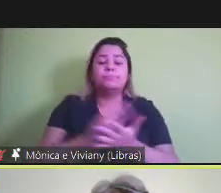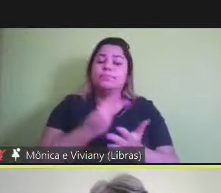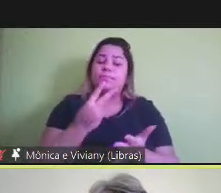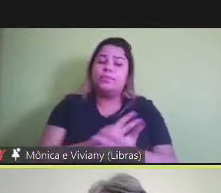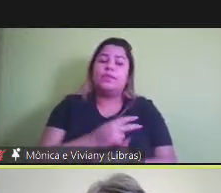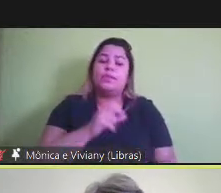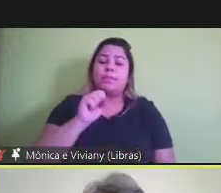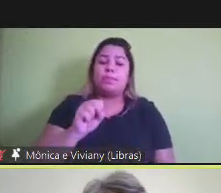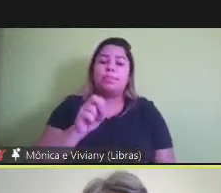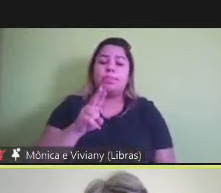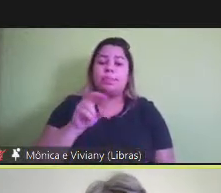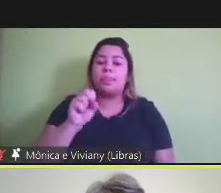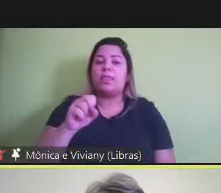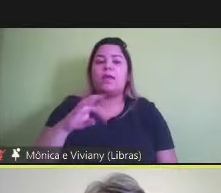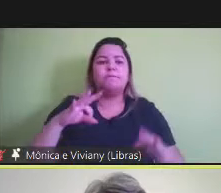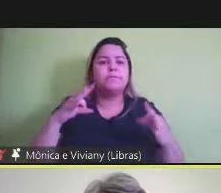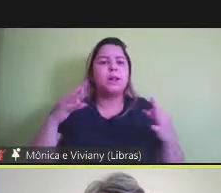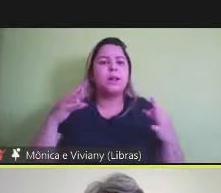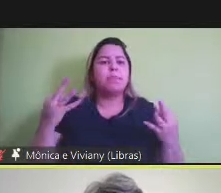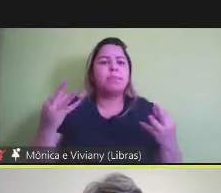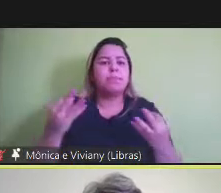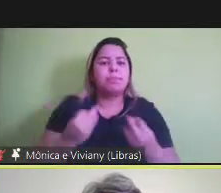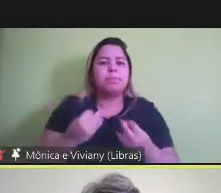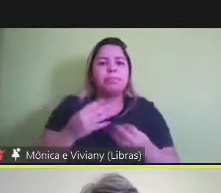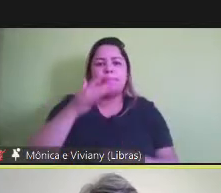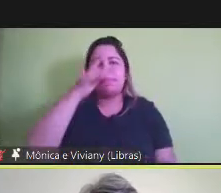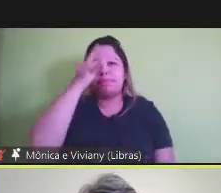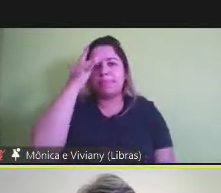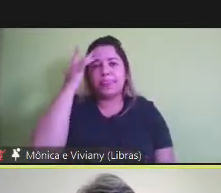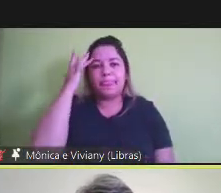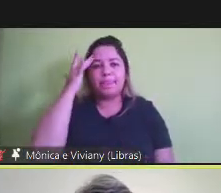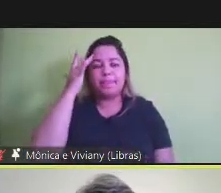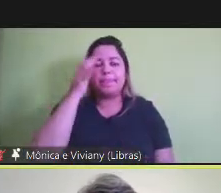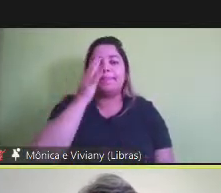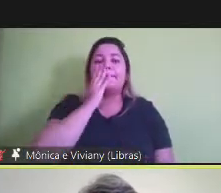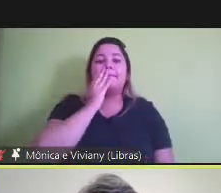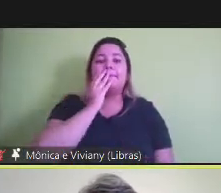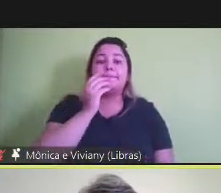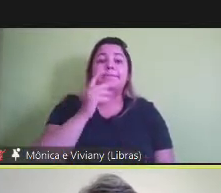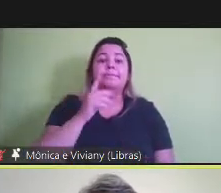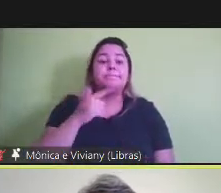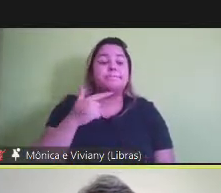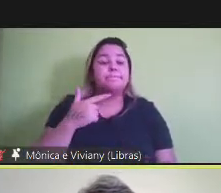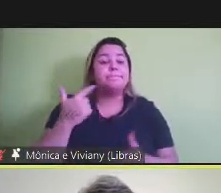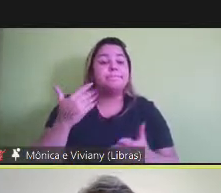not SUS, because SUS is for everyone. And the last